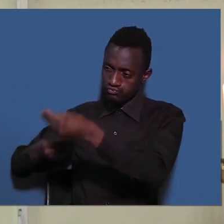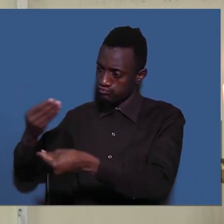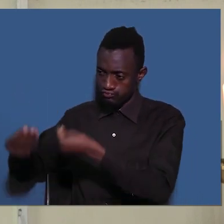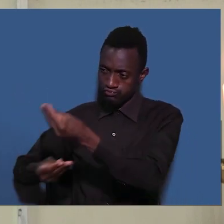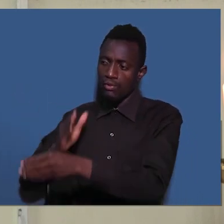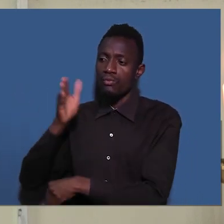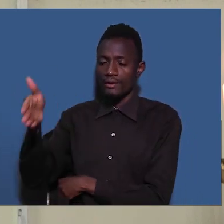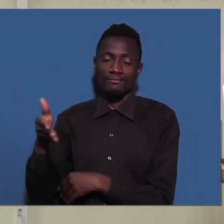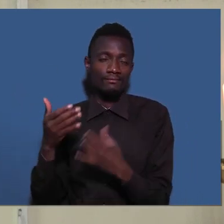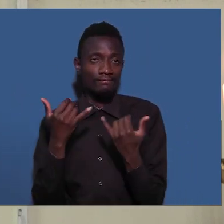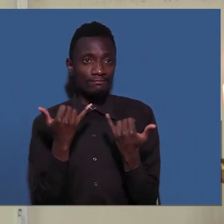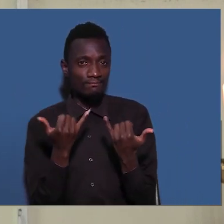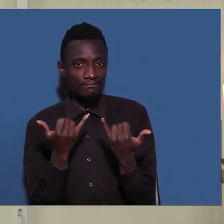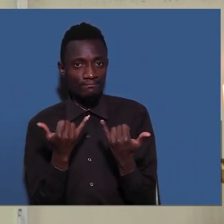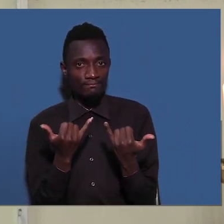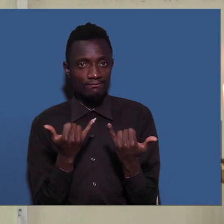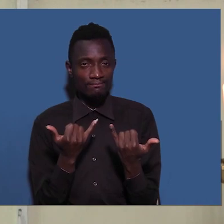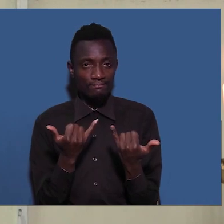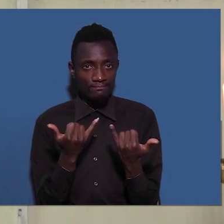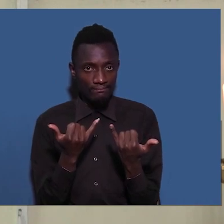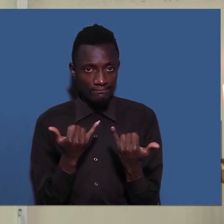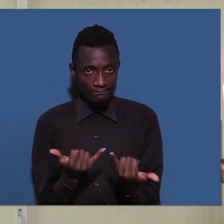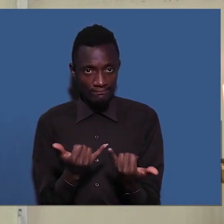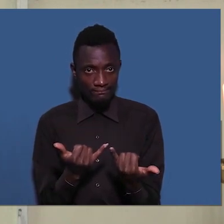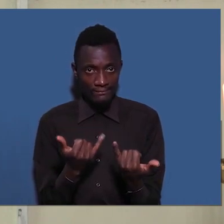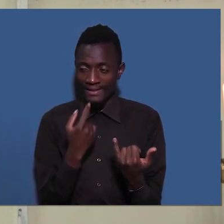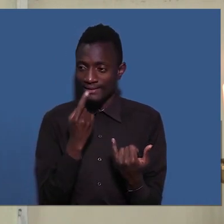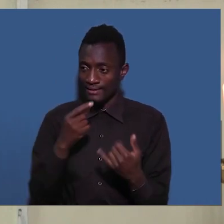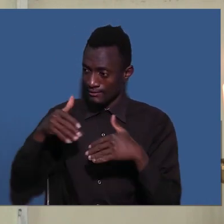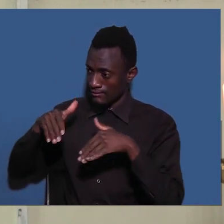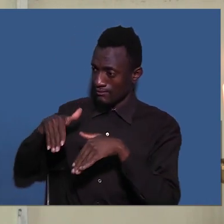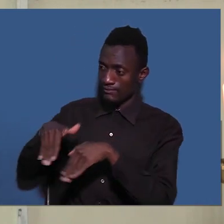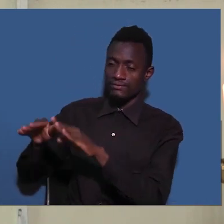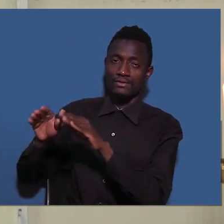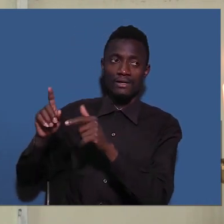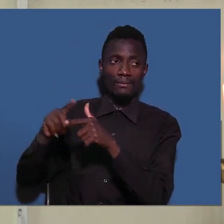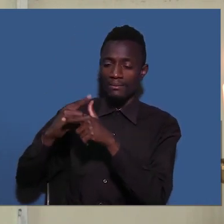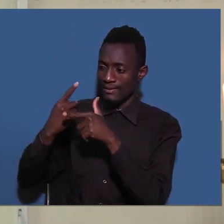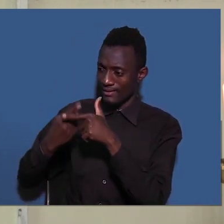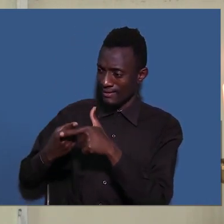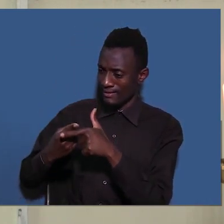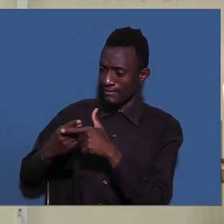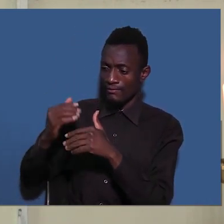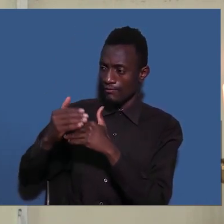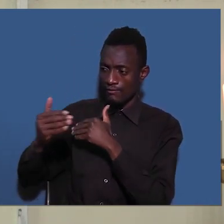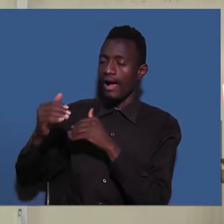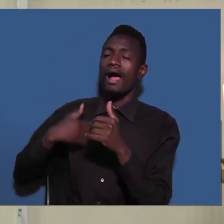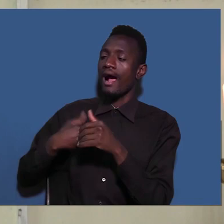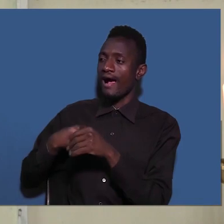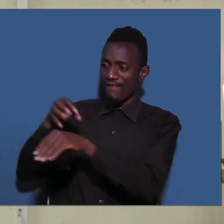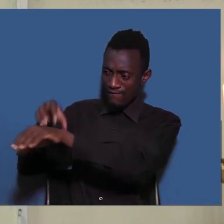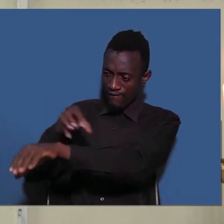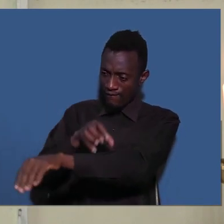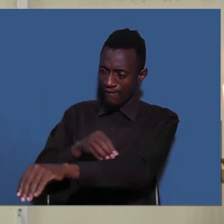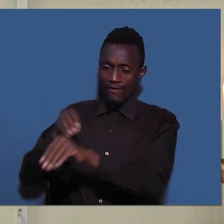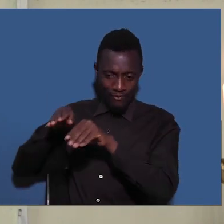Elisha's presence, and he was leprous, as white as snow. This